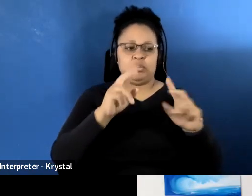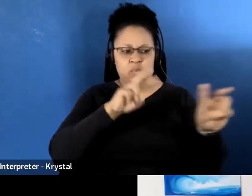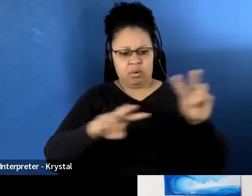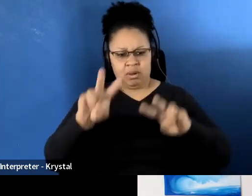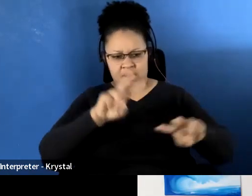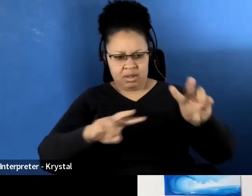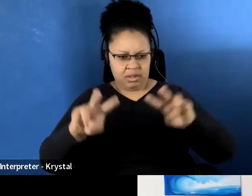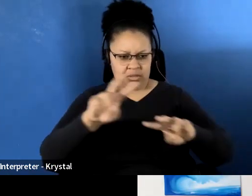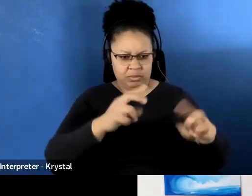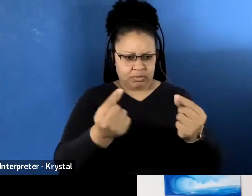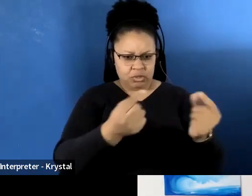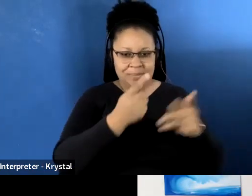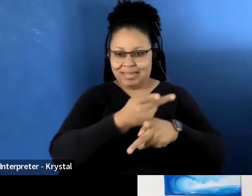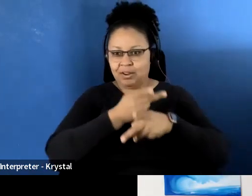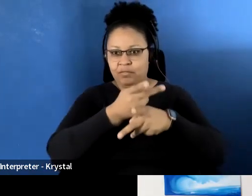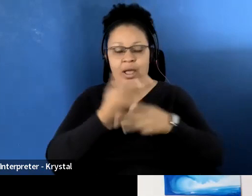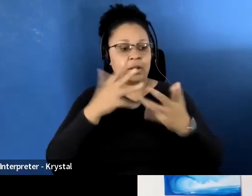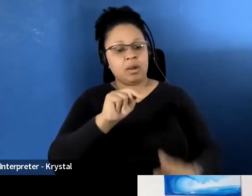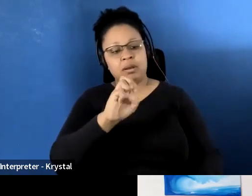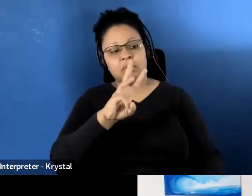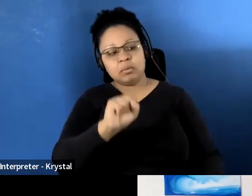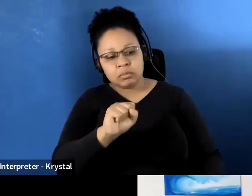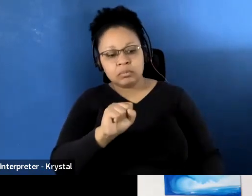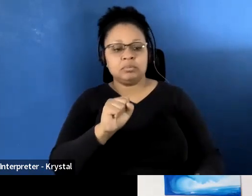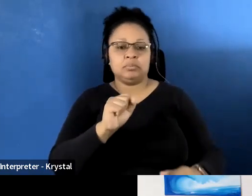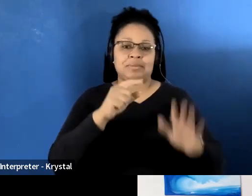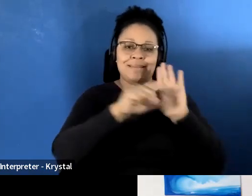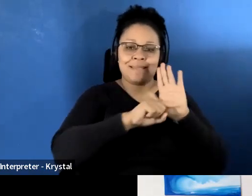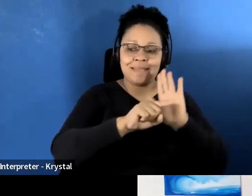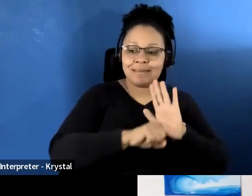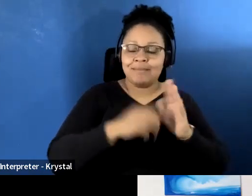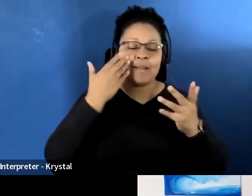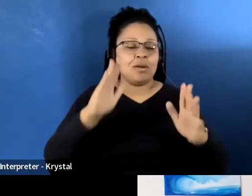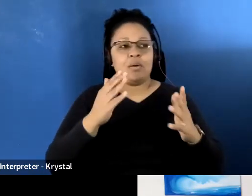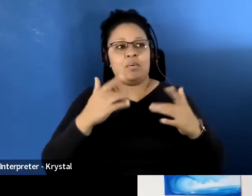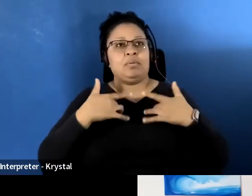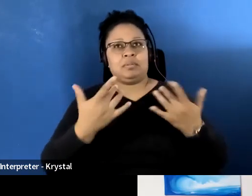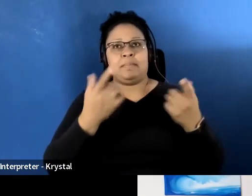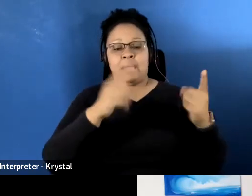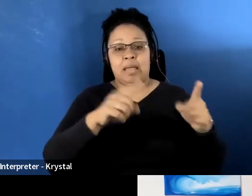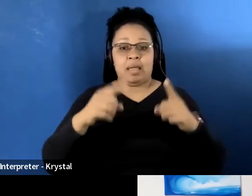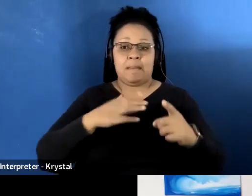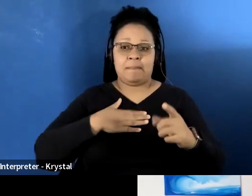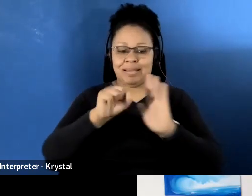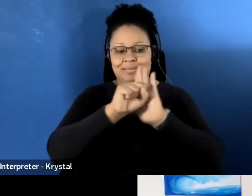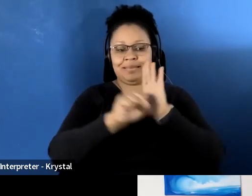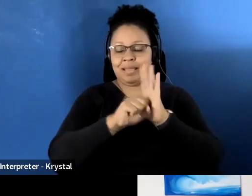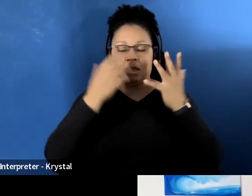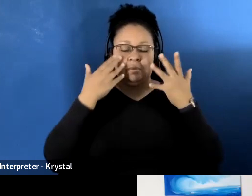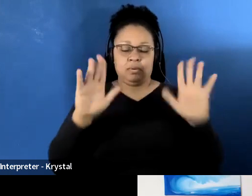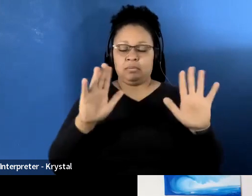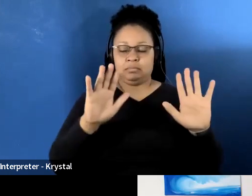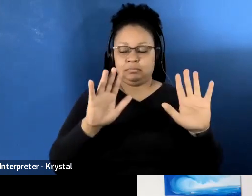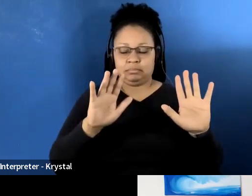want to watch the news. I do not want to watch the news. I do not want to know what's going outside my state. I